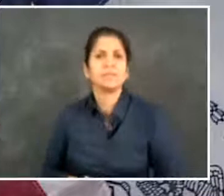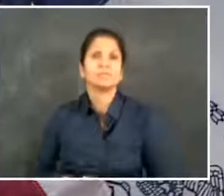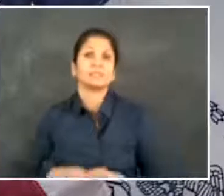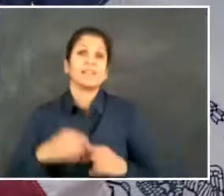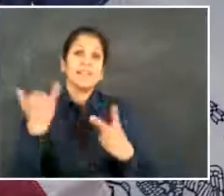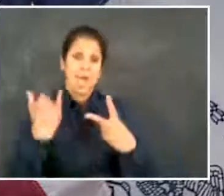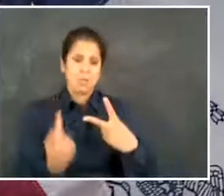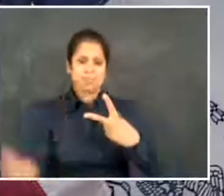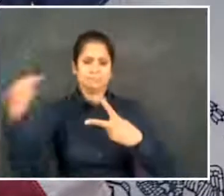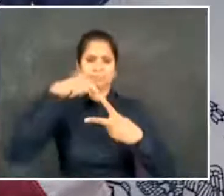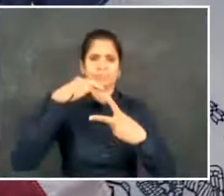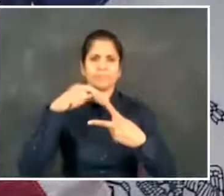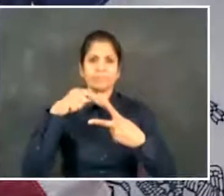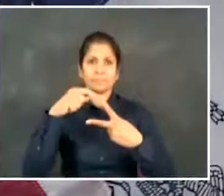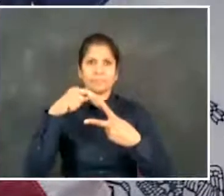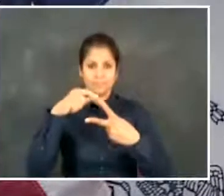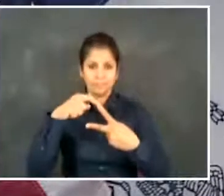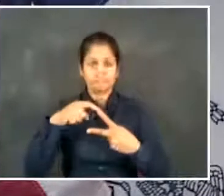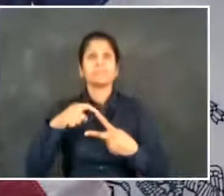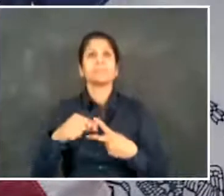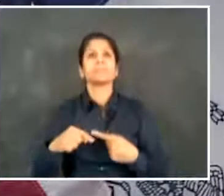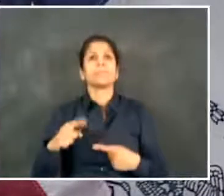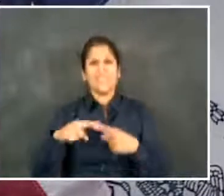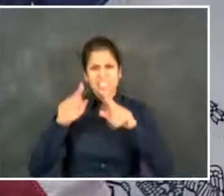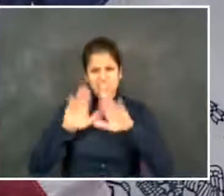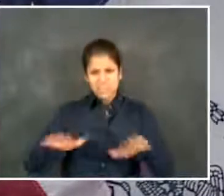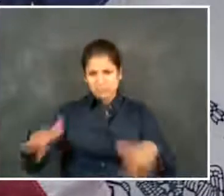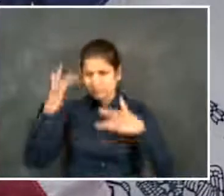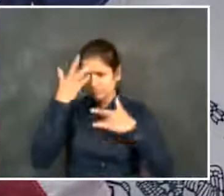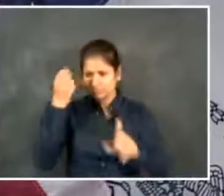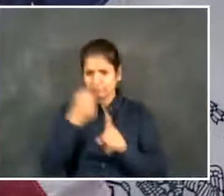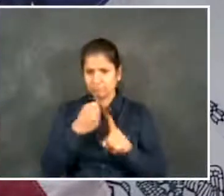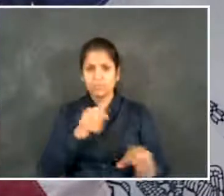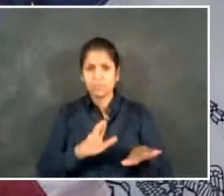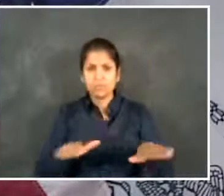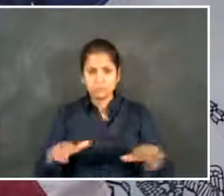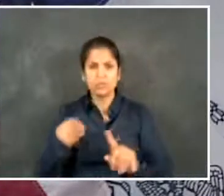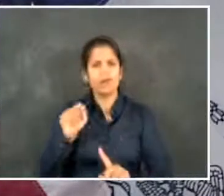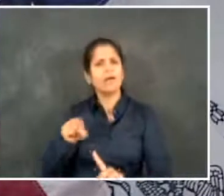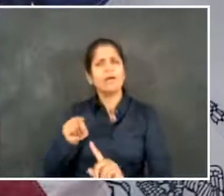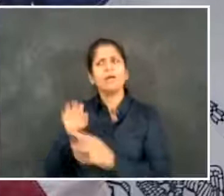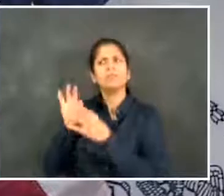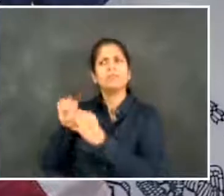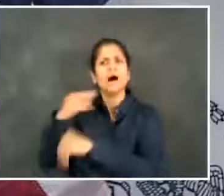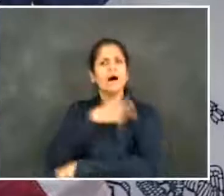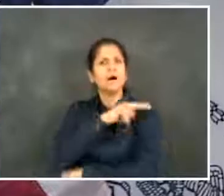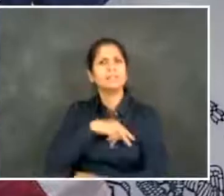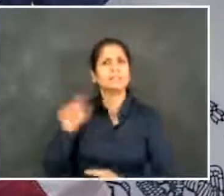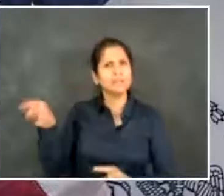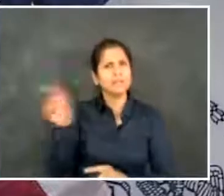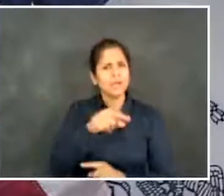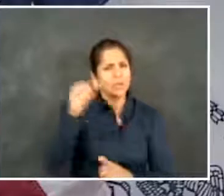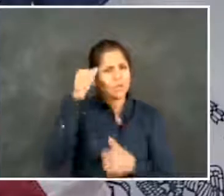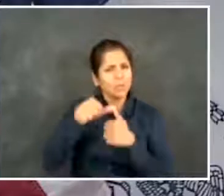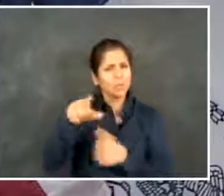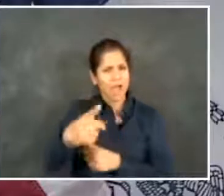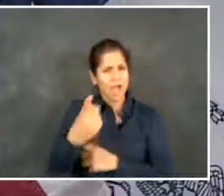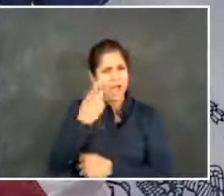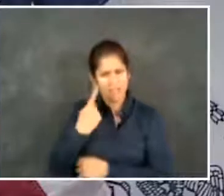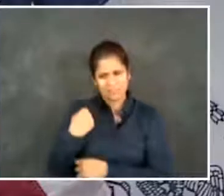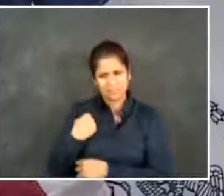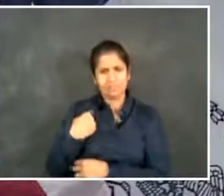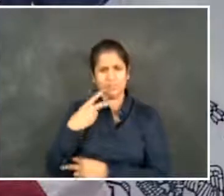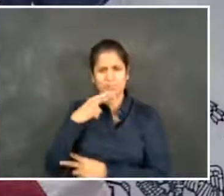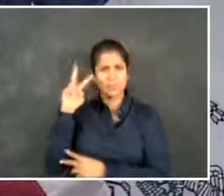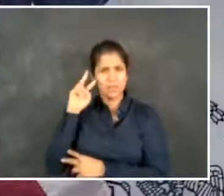other question, I think when you asked a couple days ago, it was clear from our our healthcare leadership that